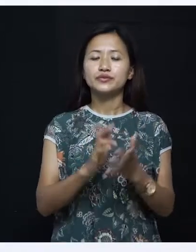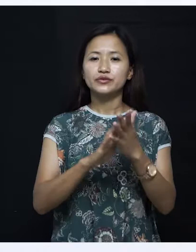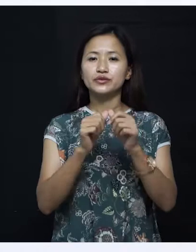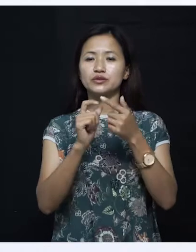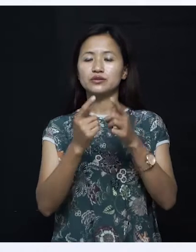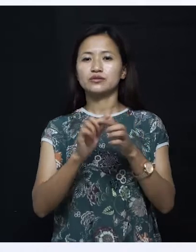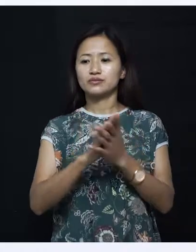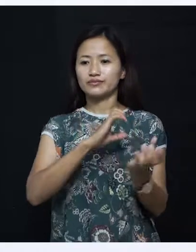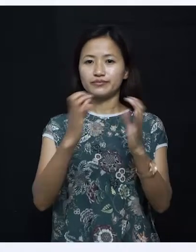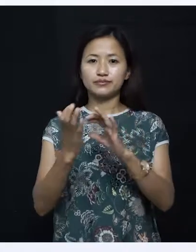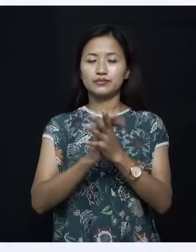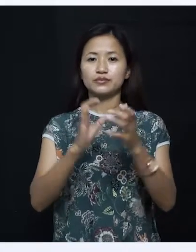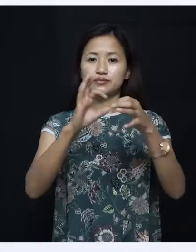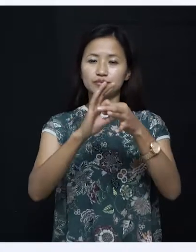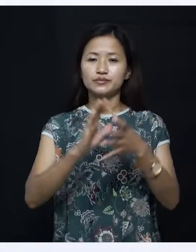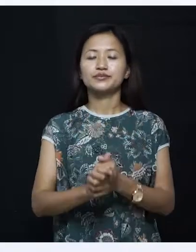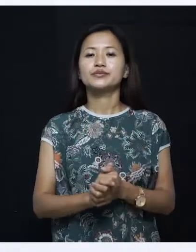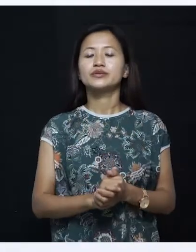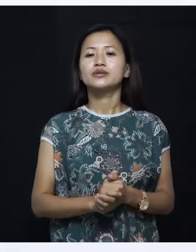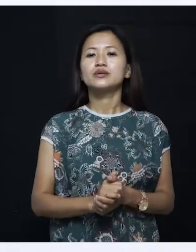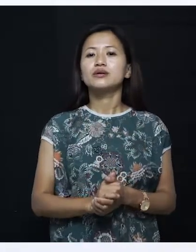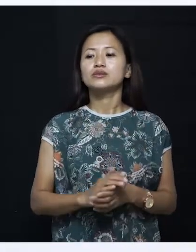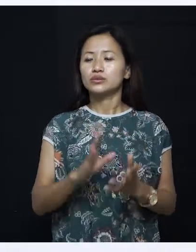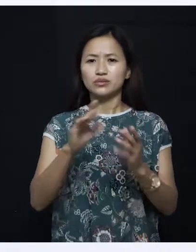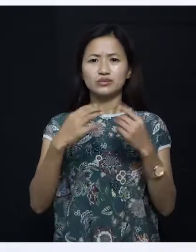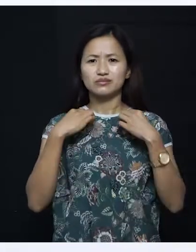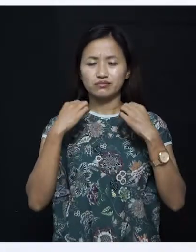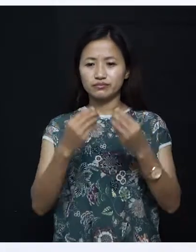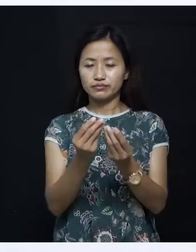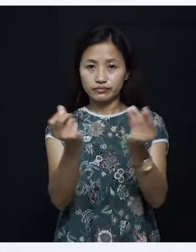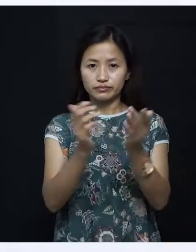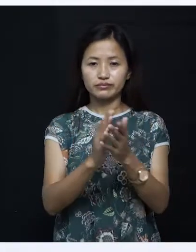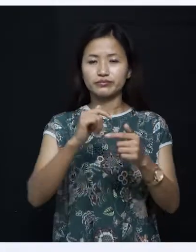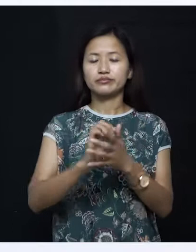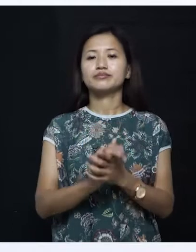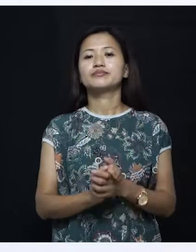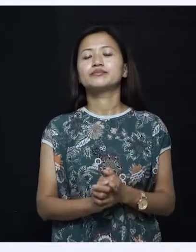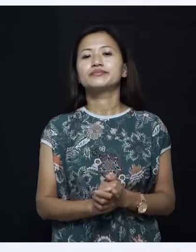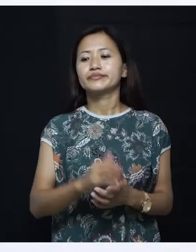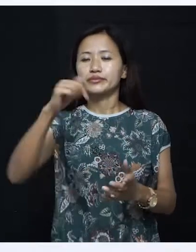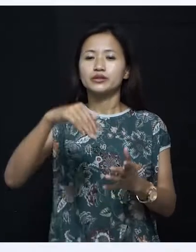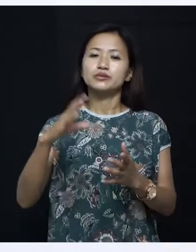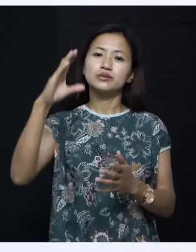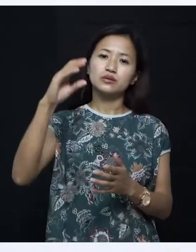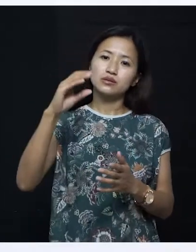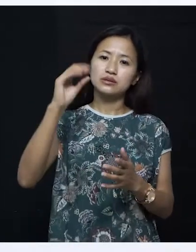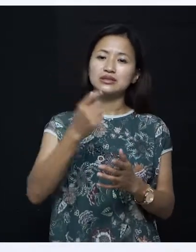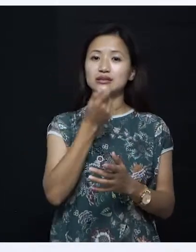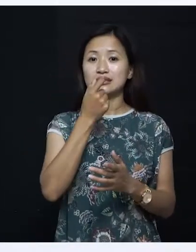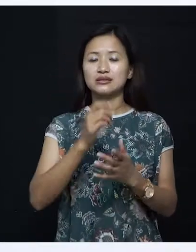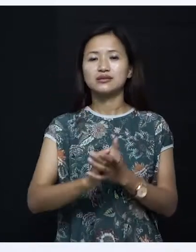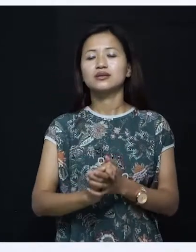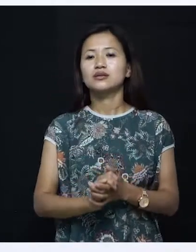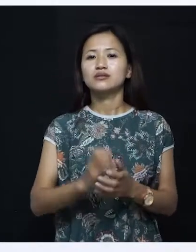value chain. Okay, so that is to do with the textile. Then as I've said, coming to this cotton, okay, cotton